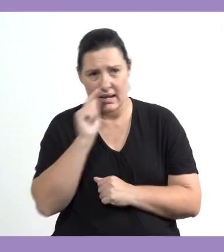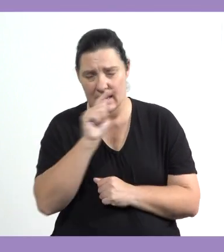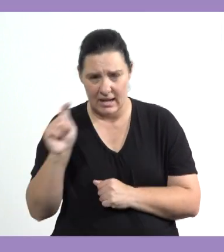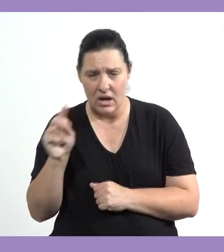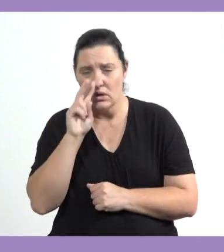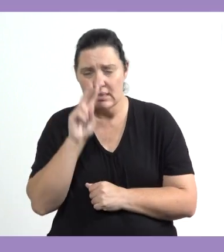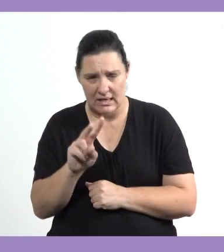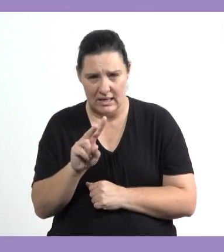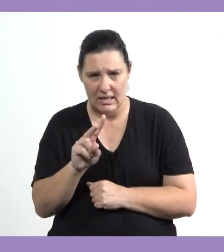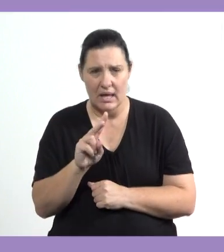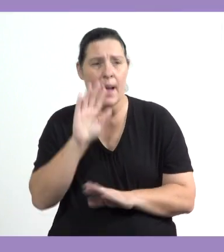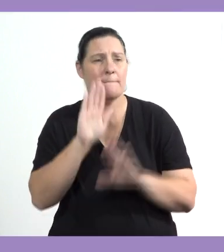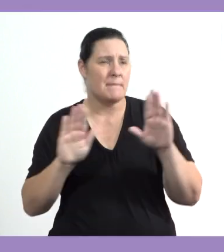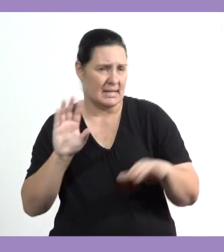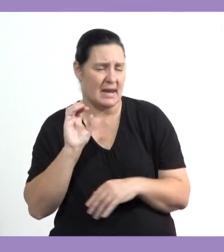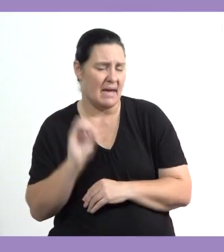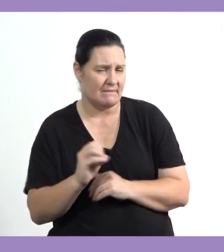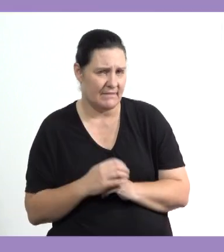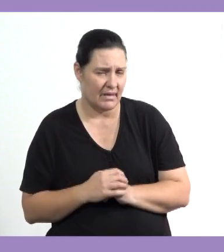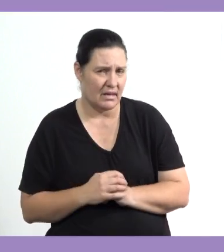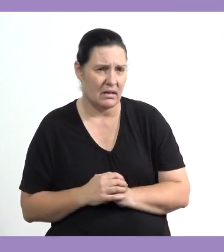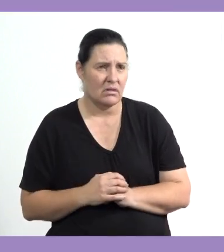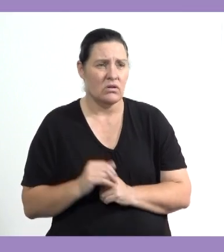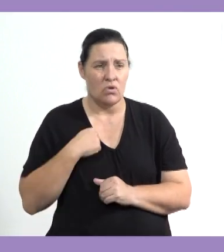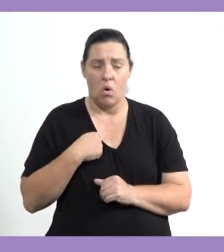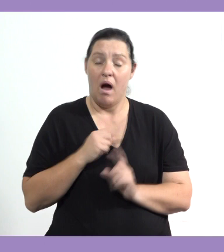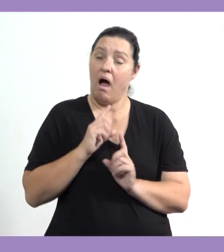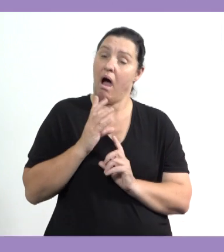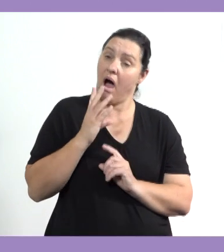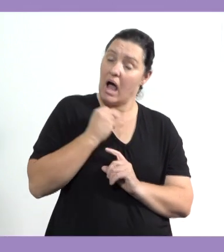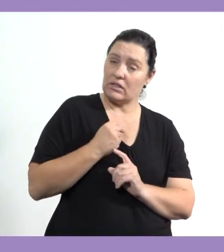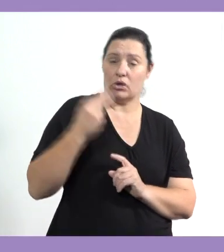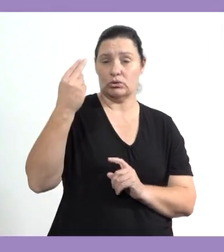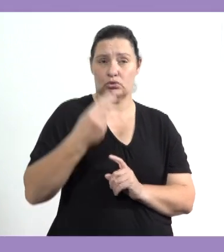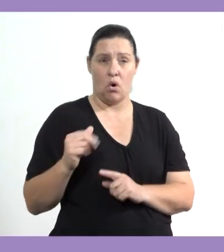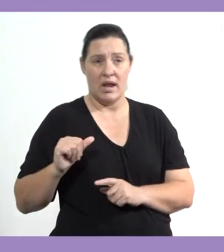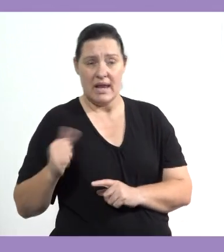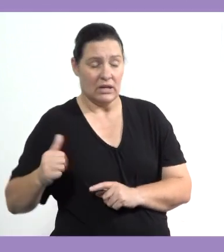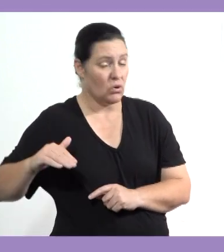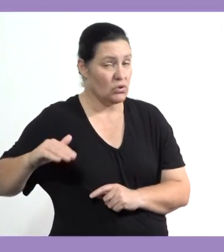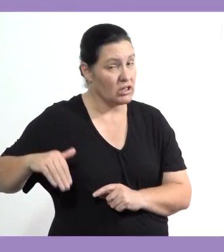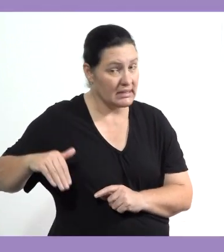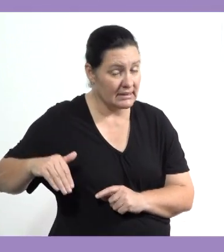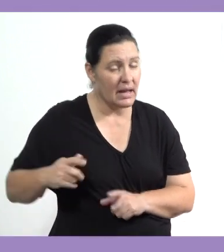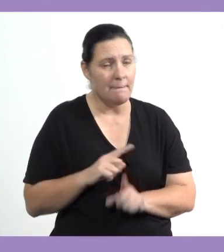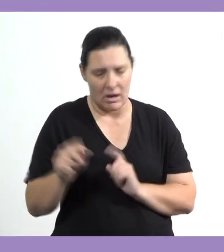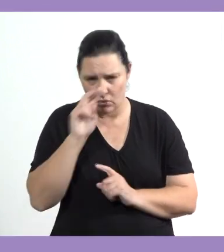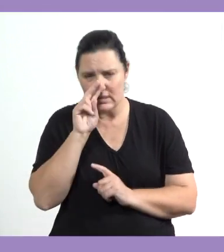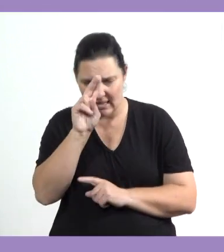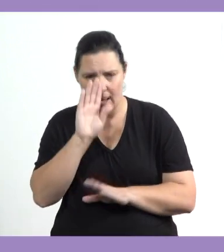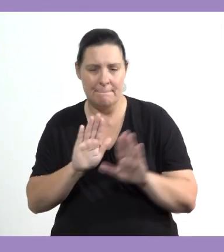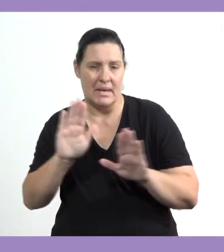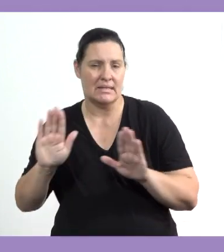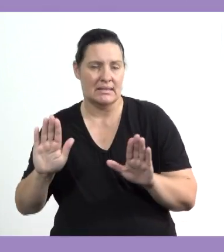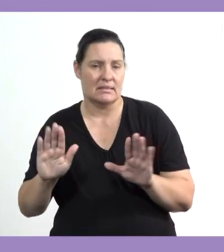hope you are already seeing that there is a pattern here. So even though we have not been asked to draw the next diagram, but we can see